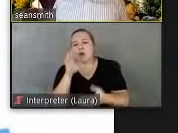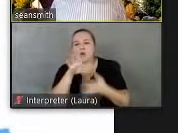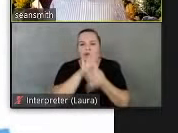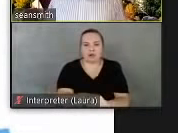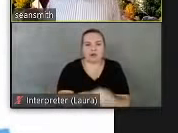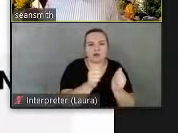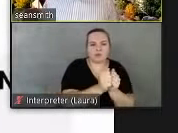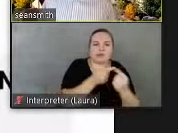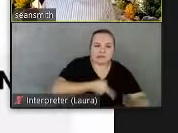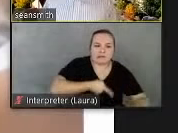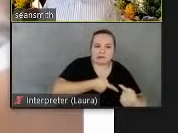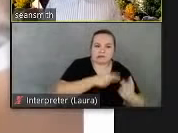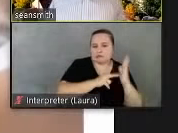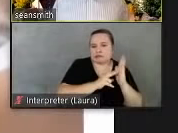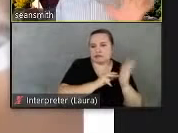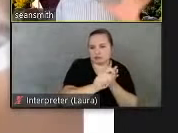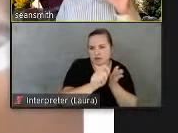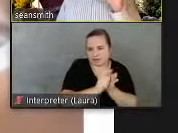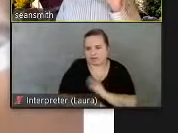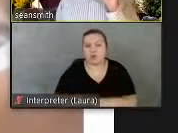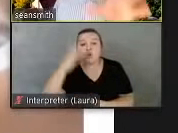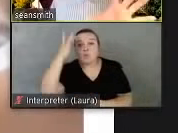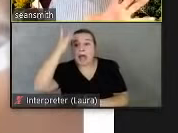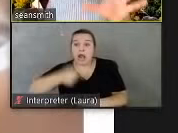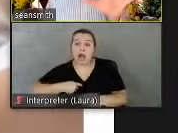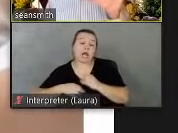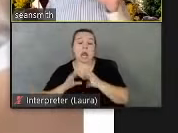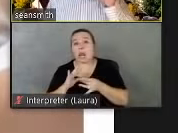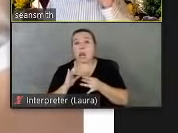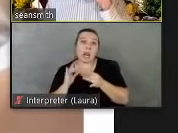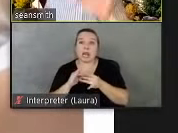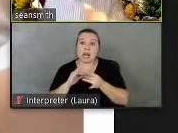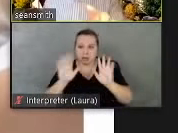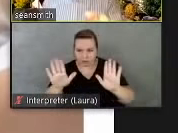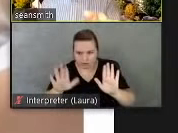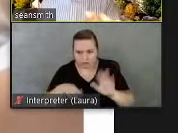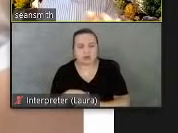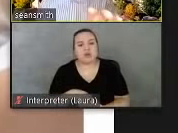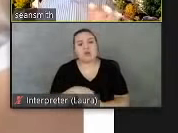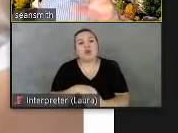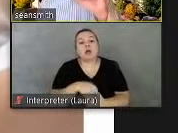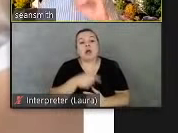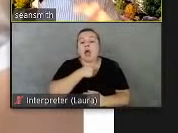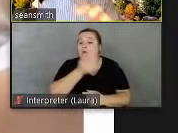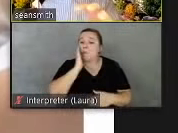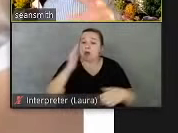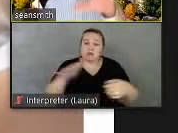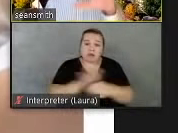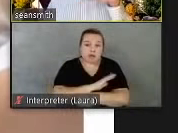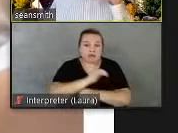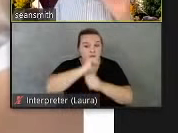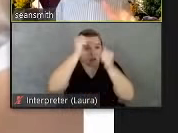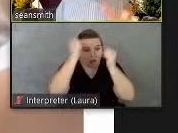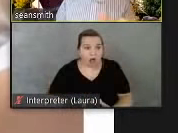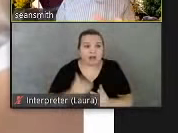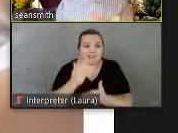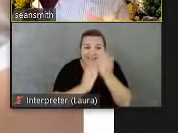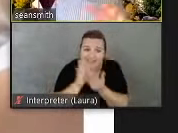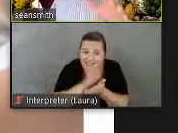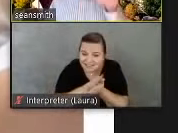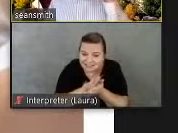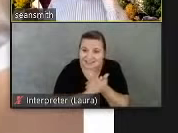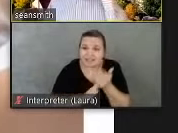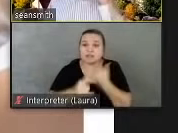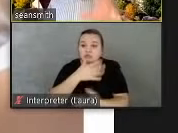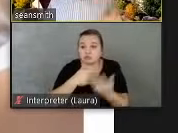Okay, so why am I rambling on this? Well, think about the fact that I'm going to have to cover all this issue in terms of hand cleaning and making sure they have all